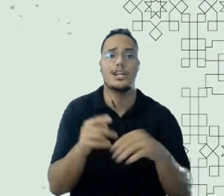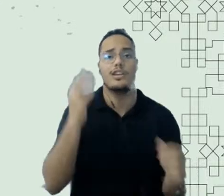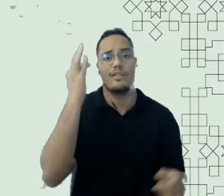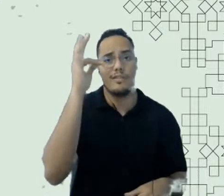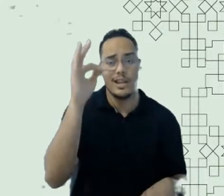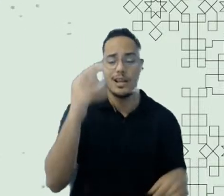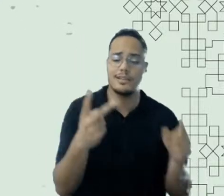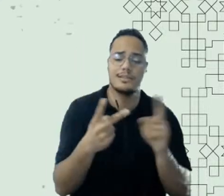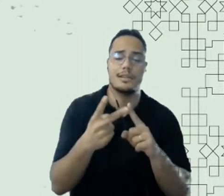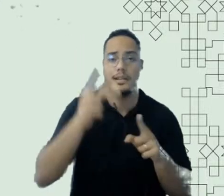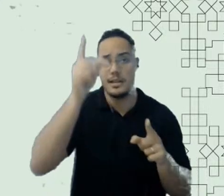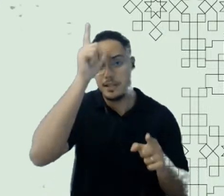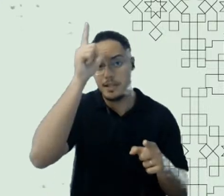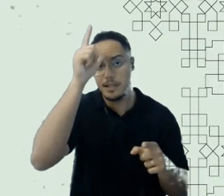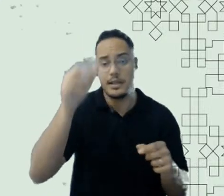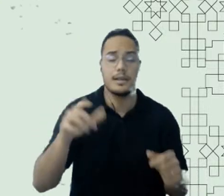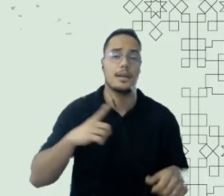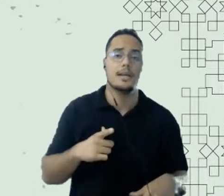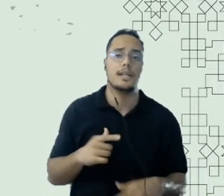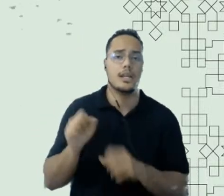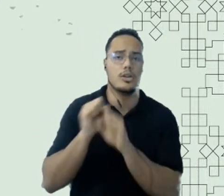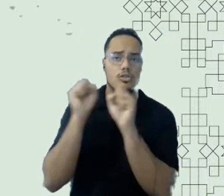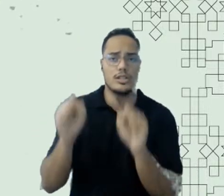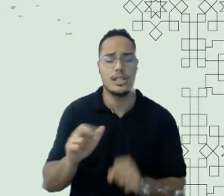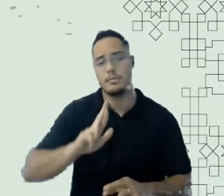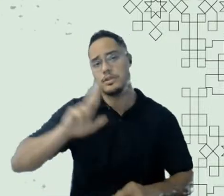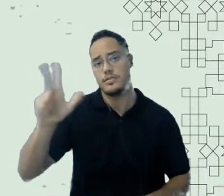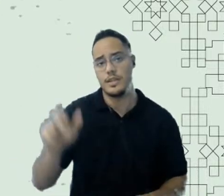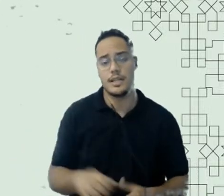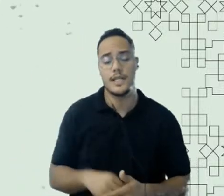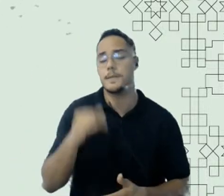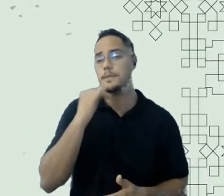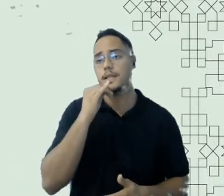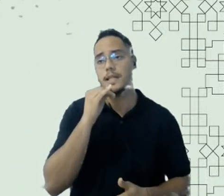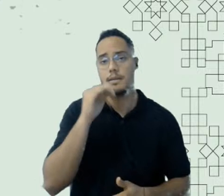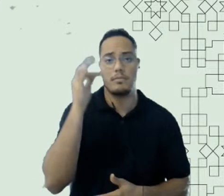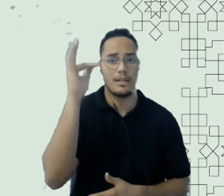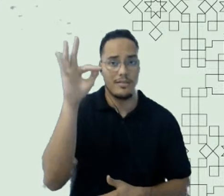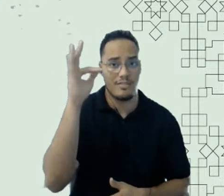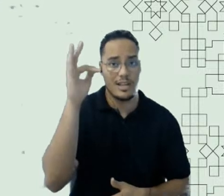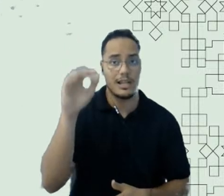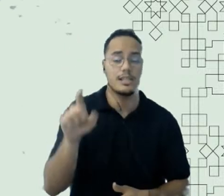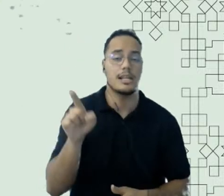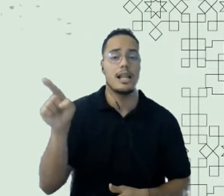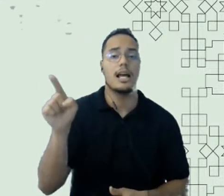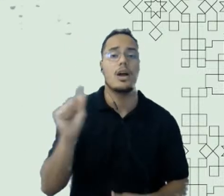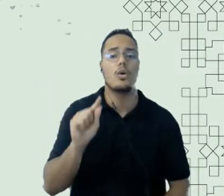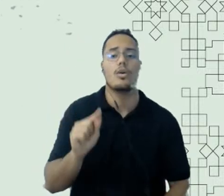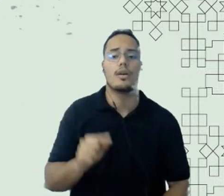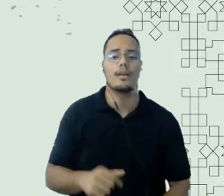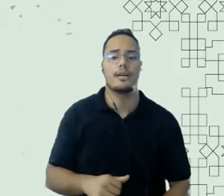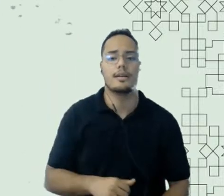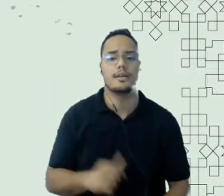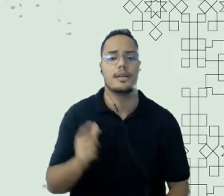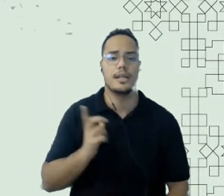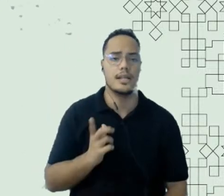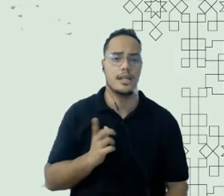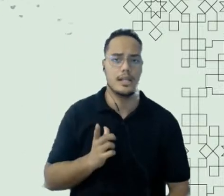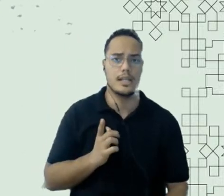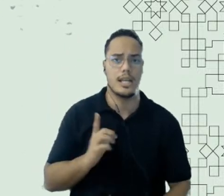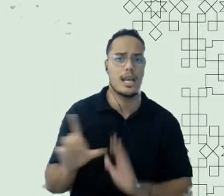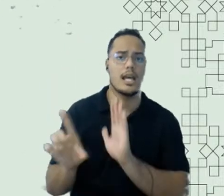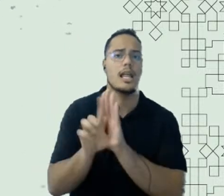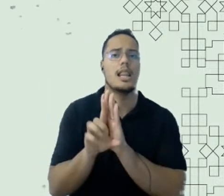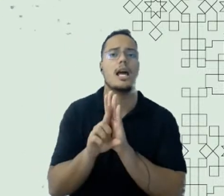France consider that, so the implementation, the national legislation, consider that if